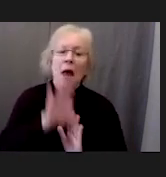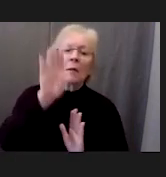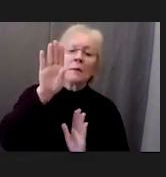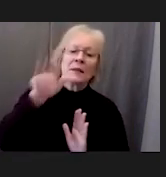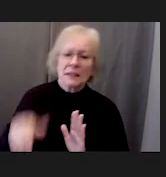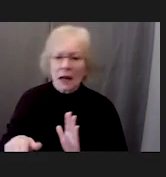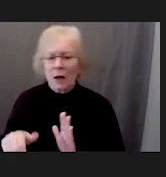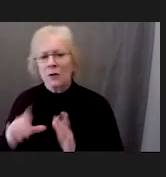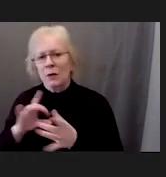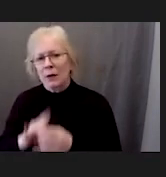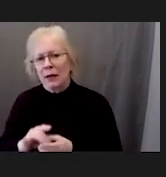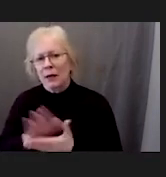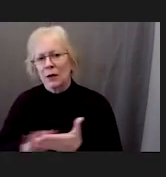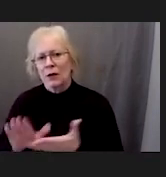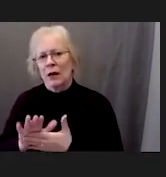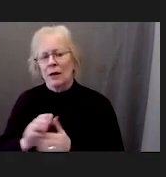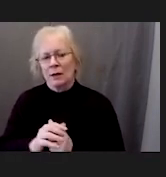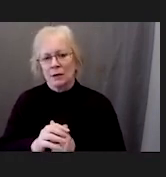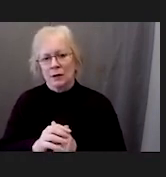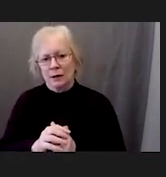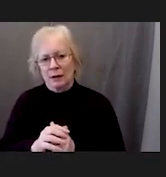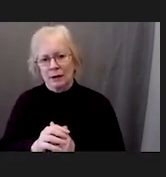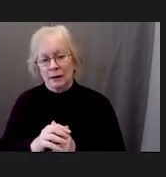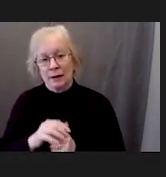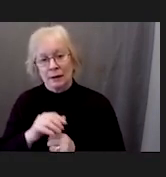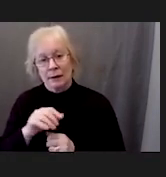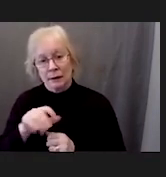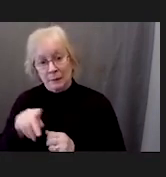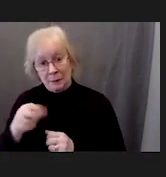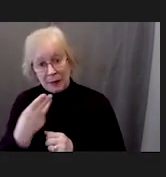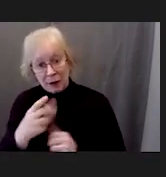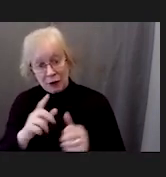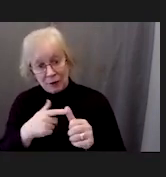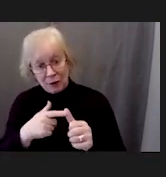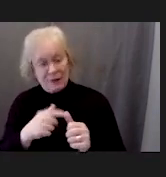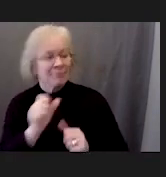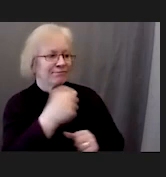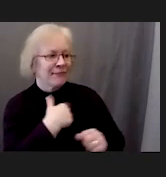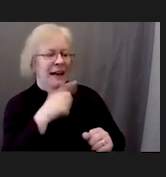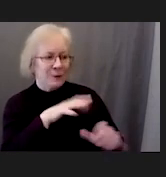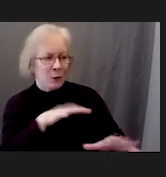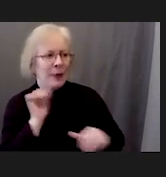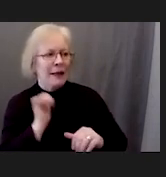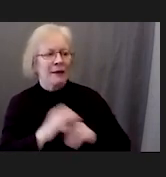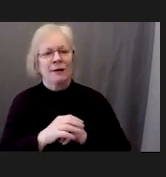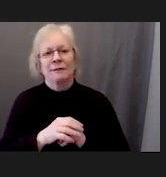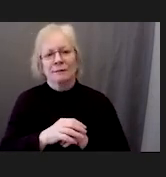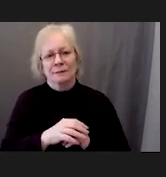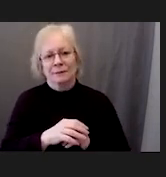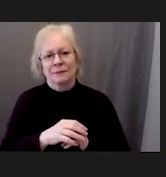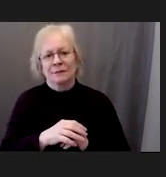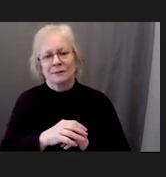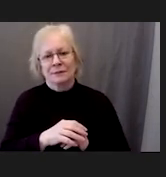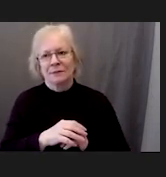I'm gonna put this in the chat, but. And Peach, do you wanna do it first? I'll do it first since I have to leave. Yeah, be great.